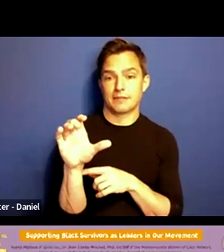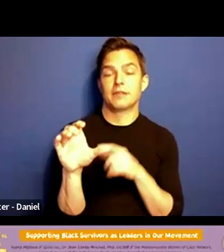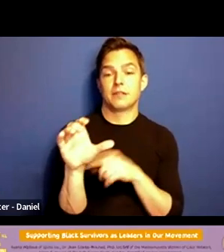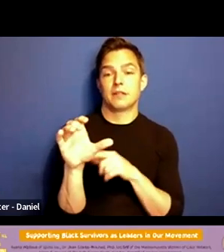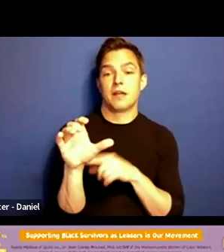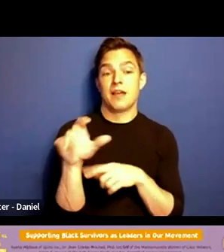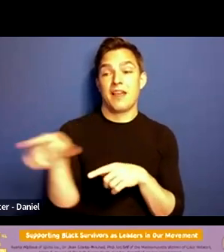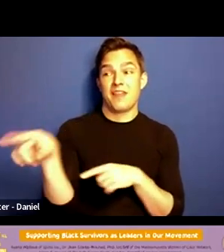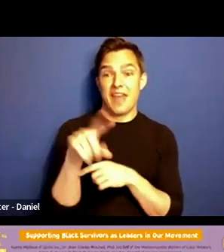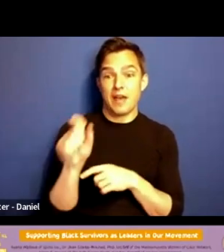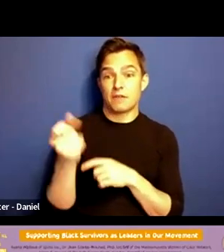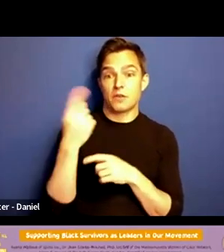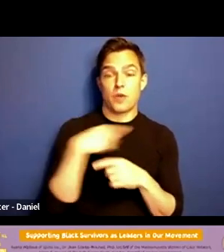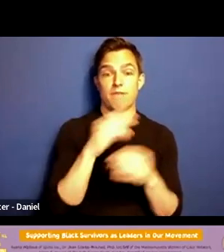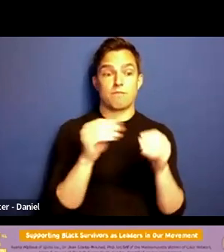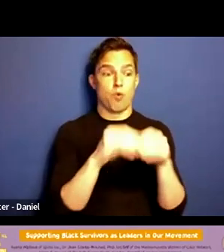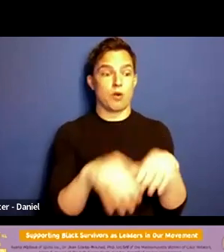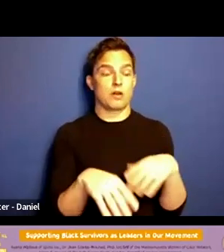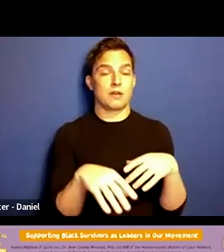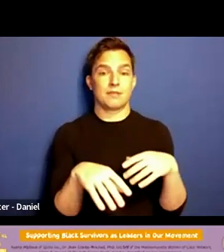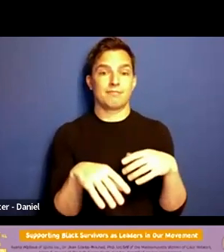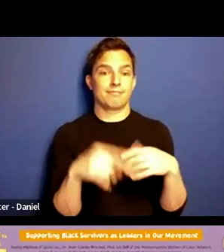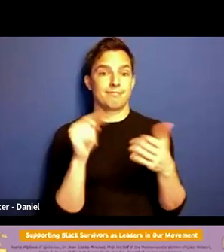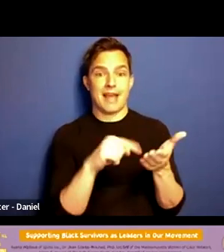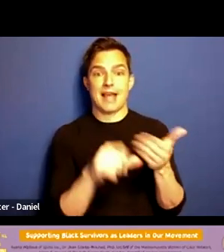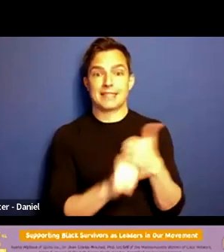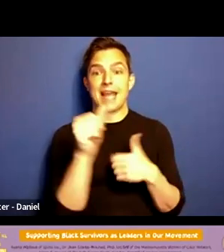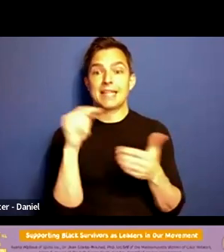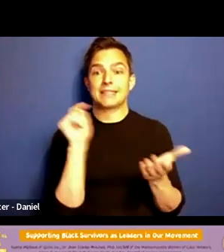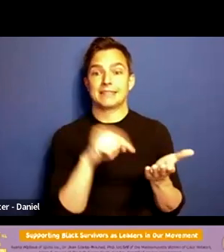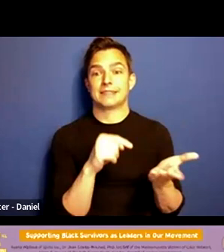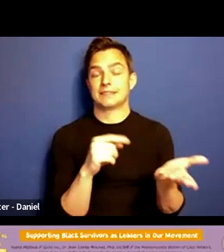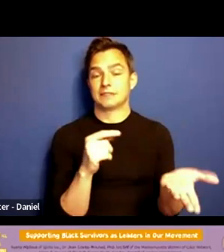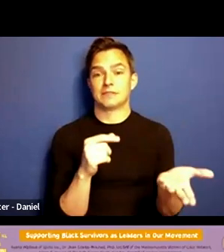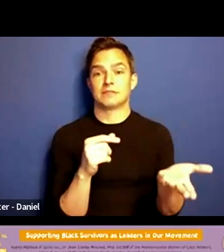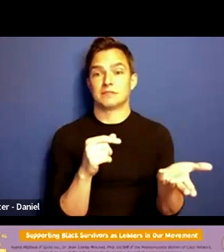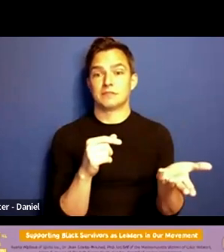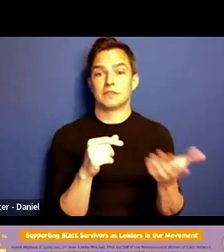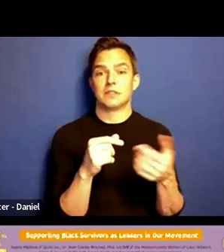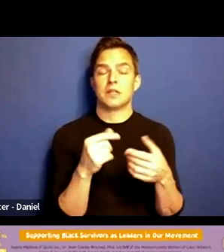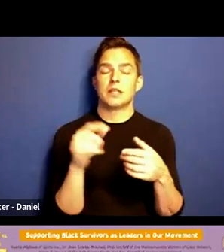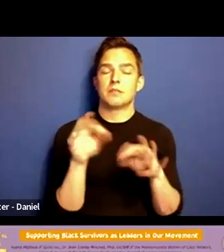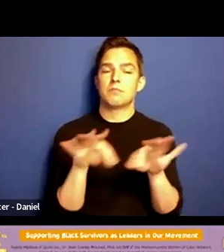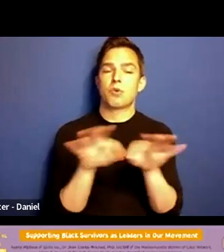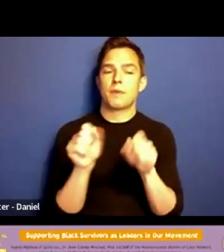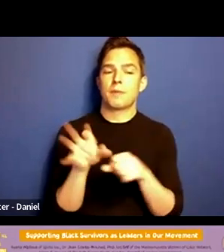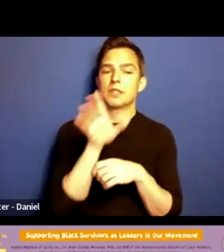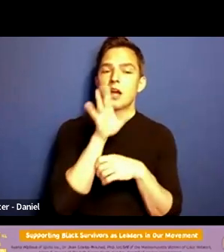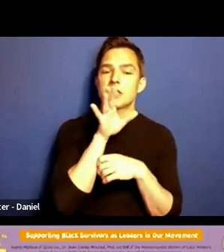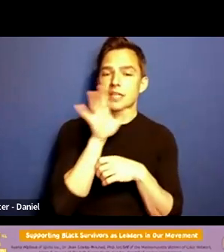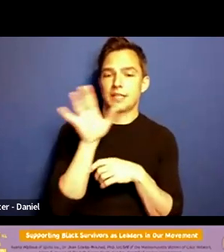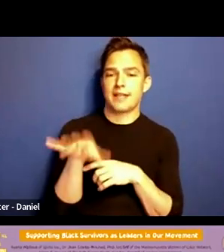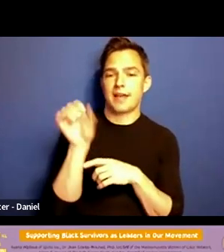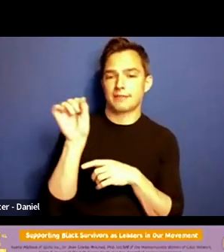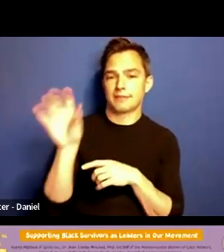to understand that we have more at stake. And I think that it's important to be able to articulate that, and to be able to